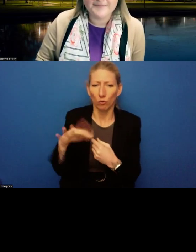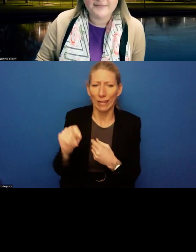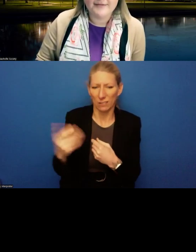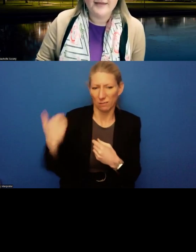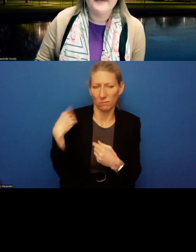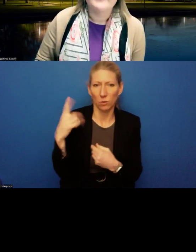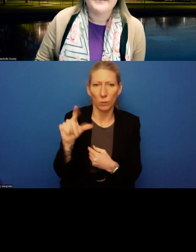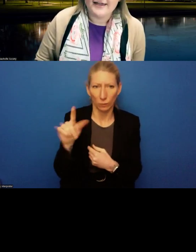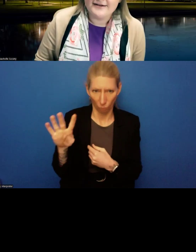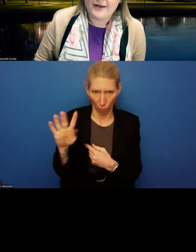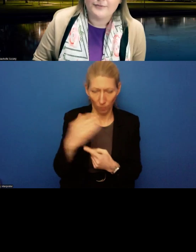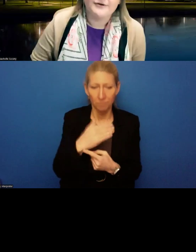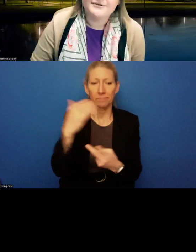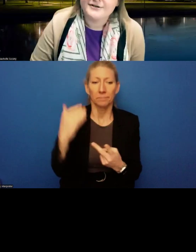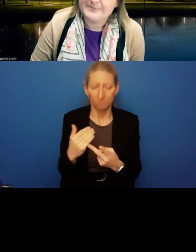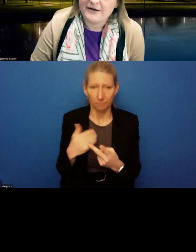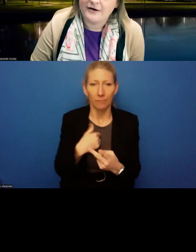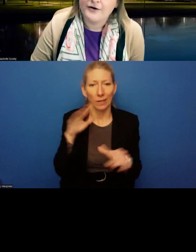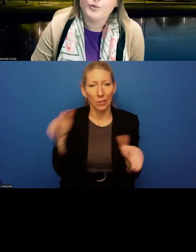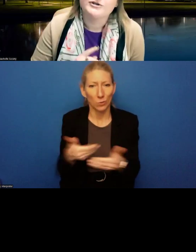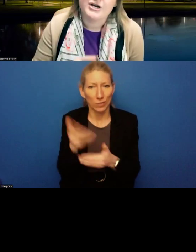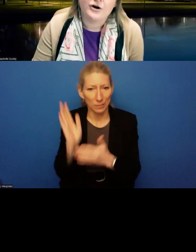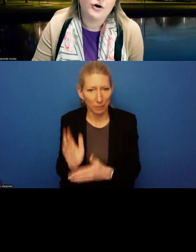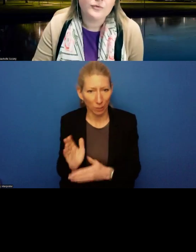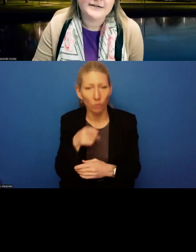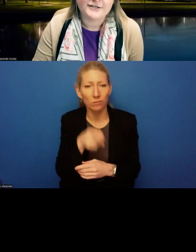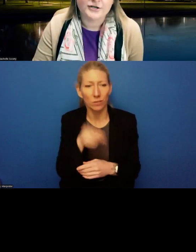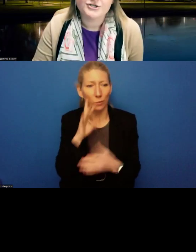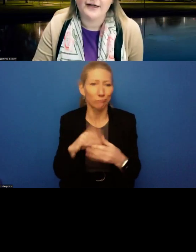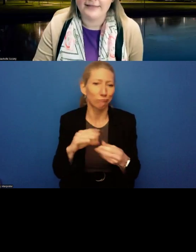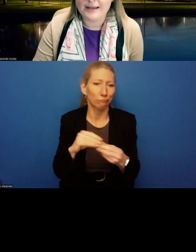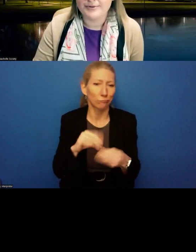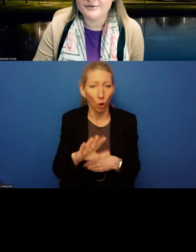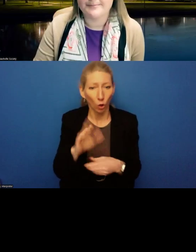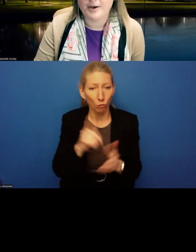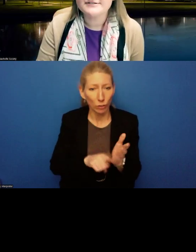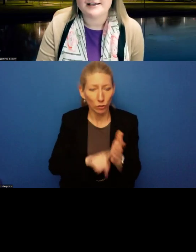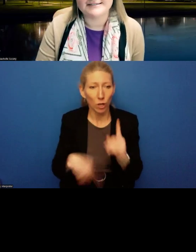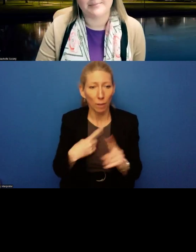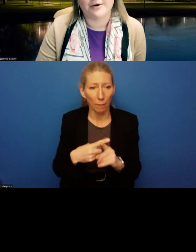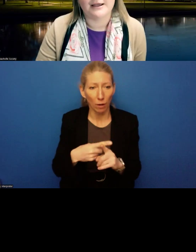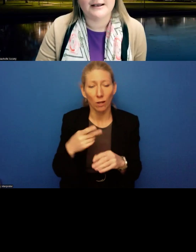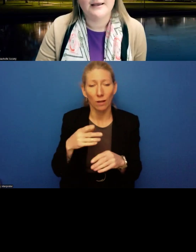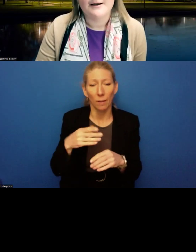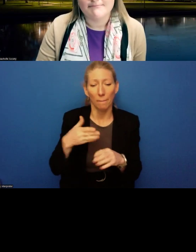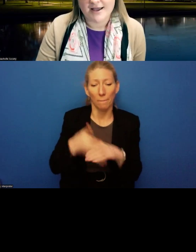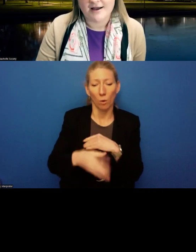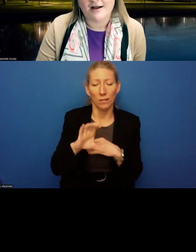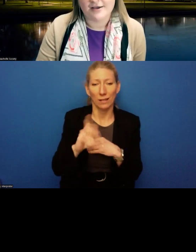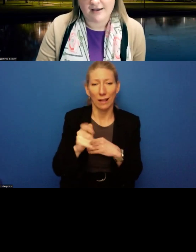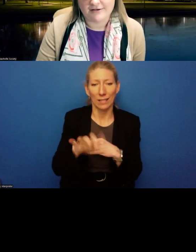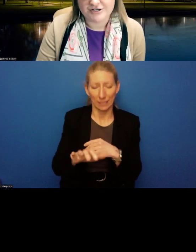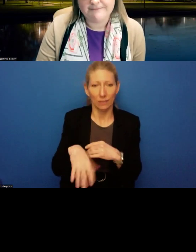2024. Then I will introduce our speaker who will share her research on late postclassic period